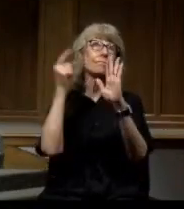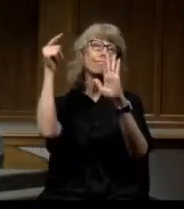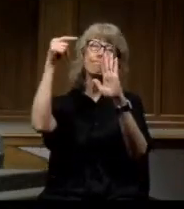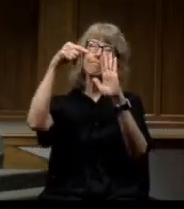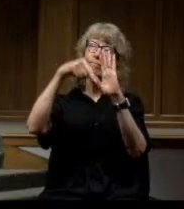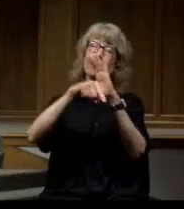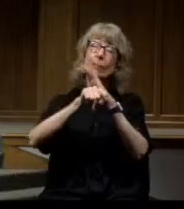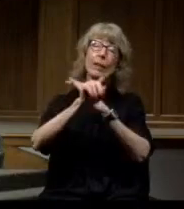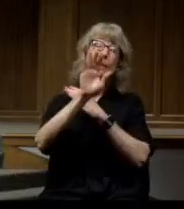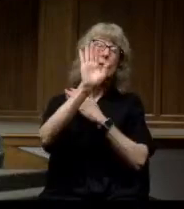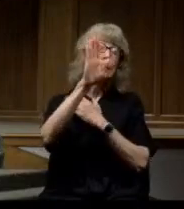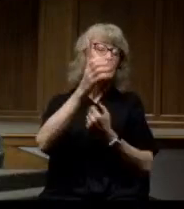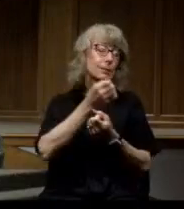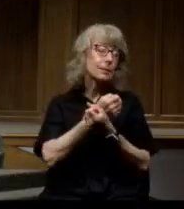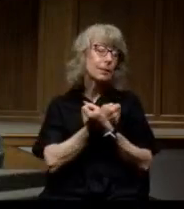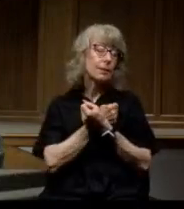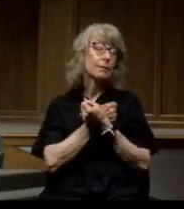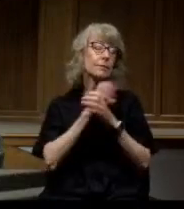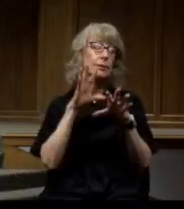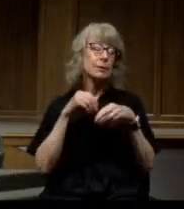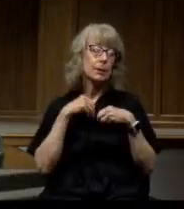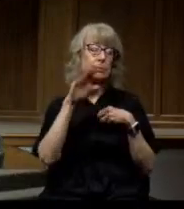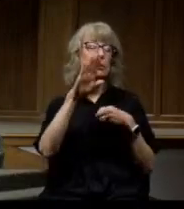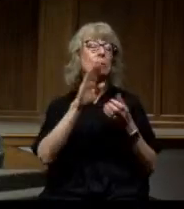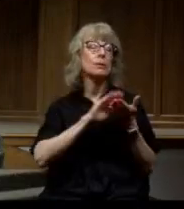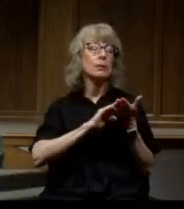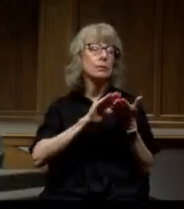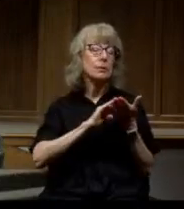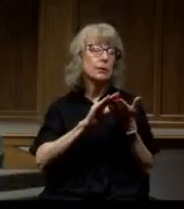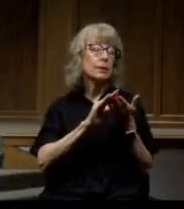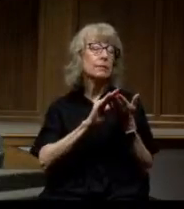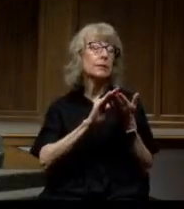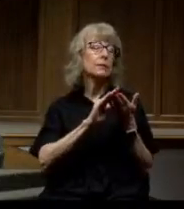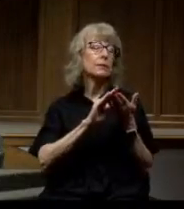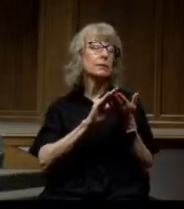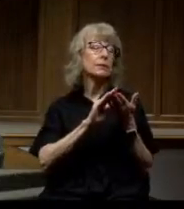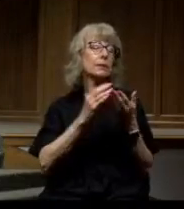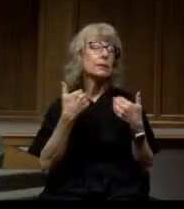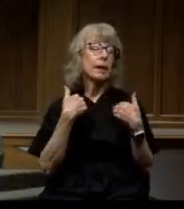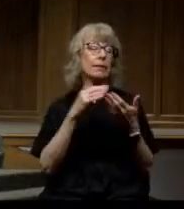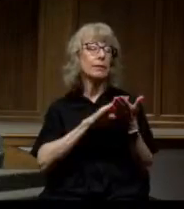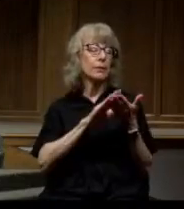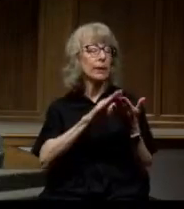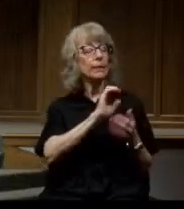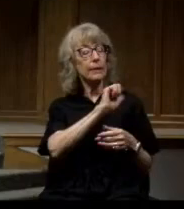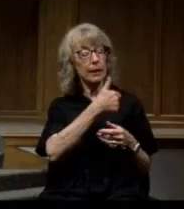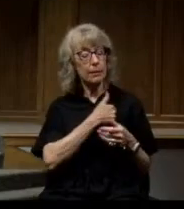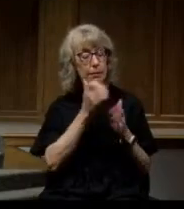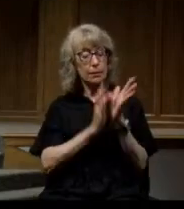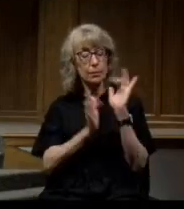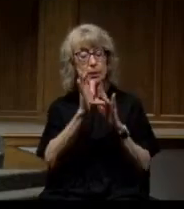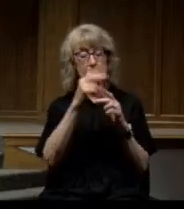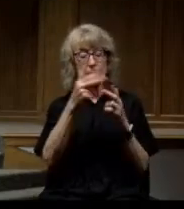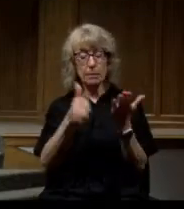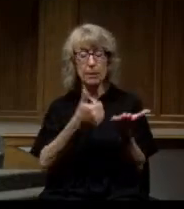and to embrace this posture of forgiveness. In the name of Jesus Christ, we pray.